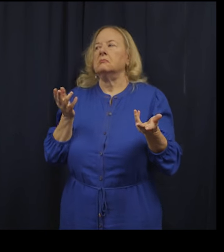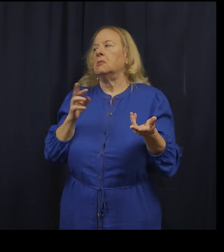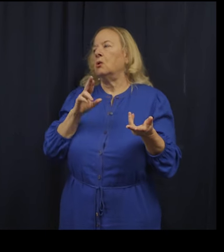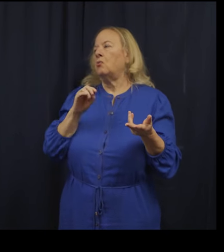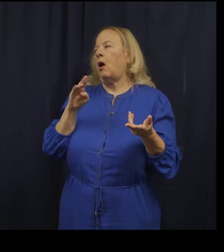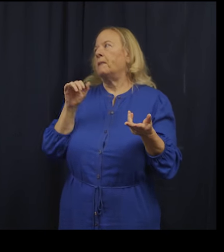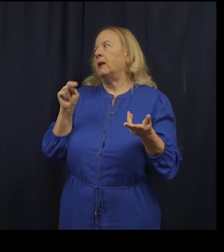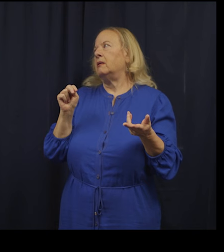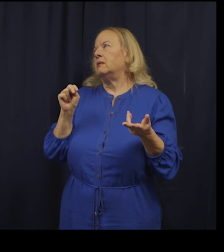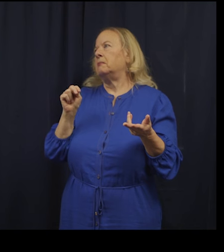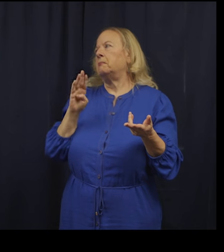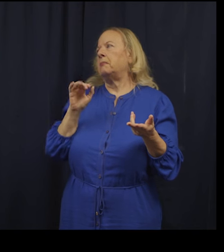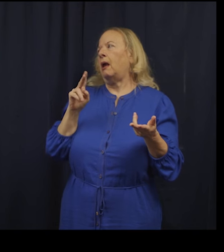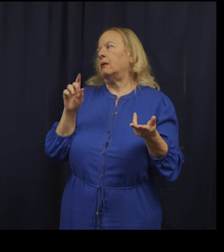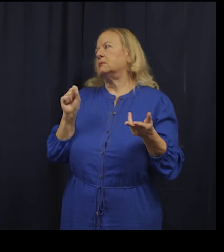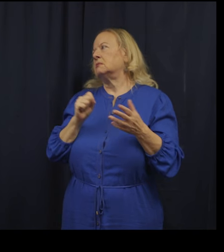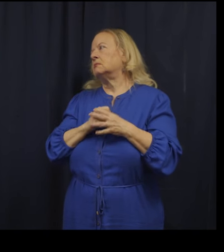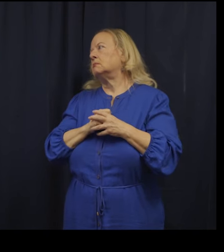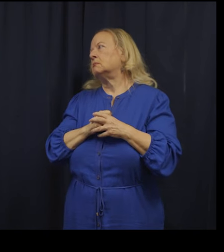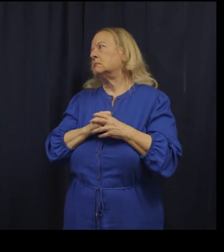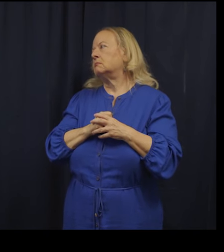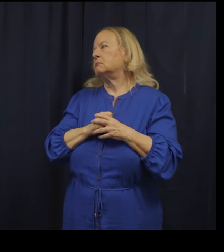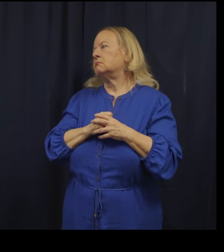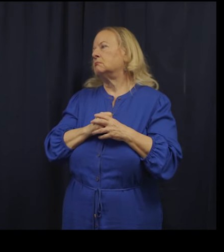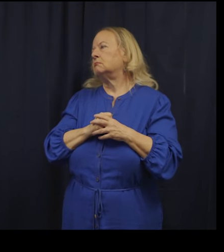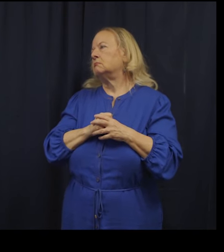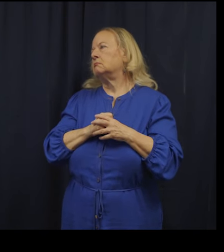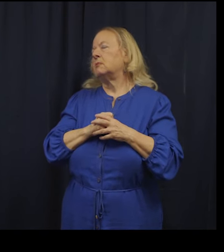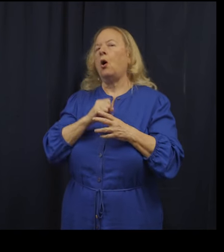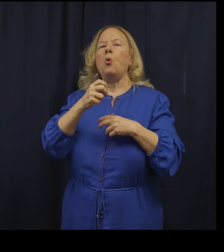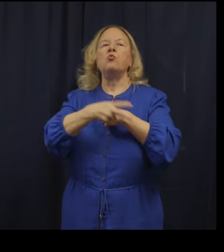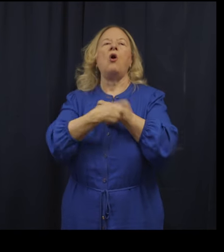Robin Banks. Hi, I'm Robin Banks.